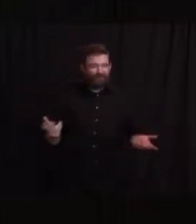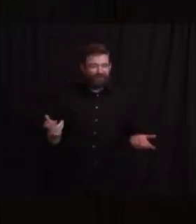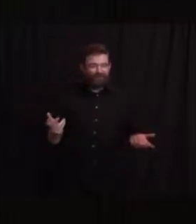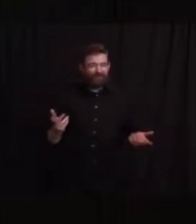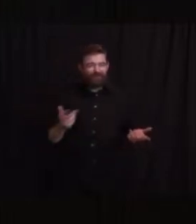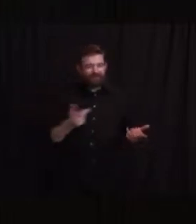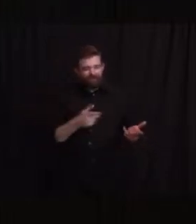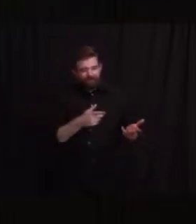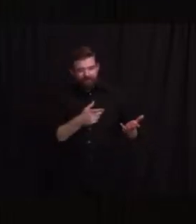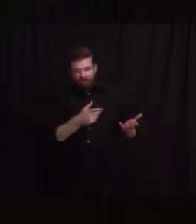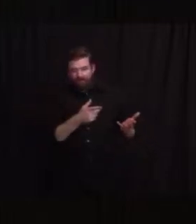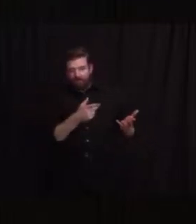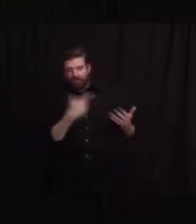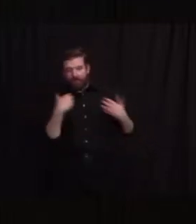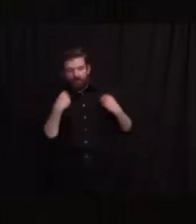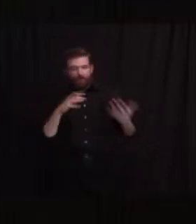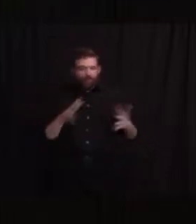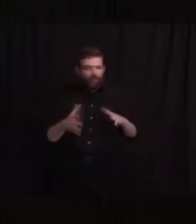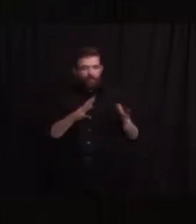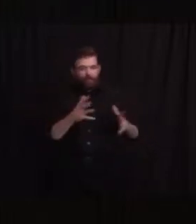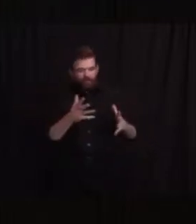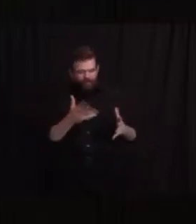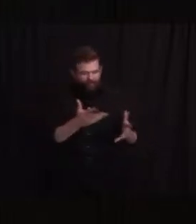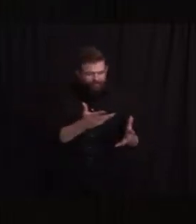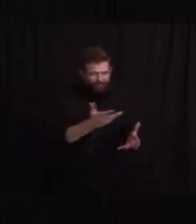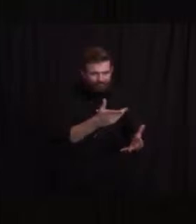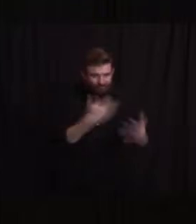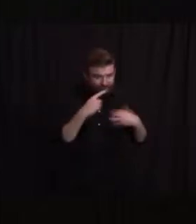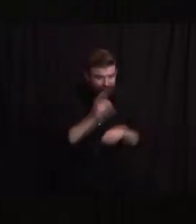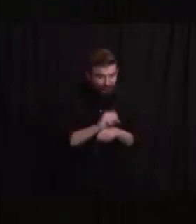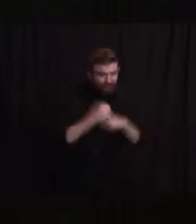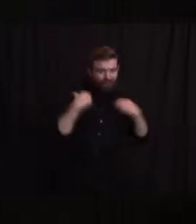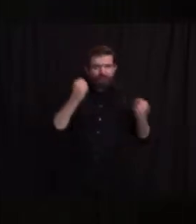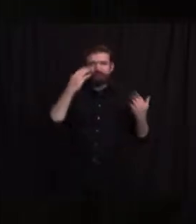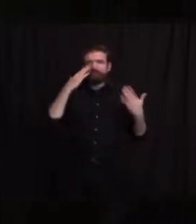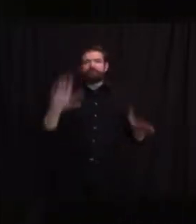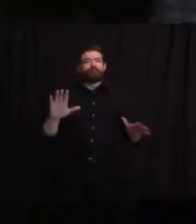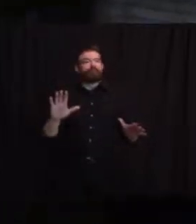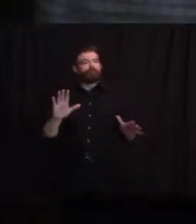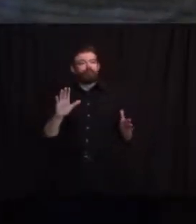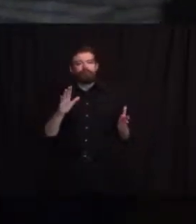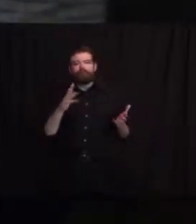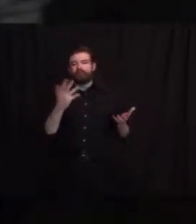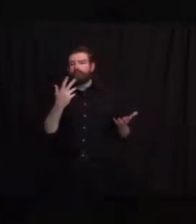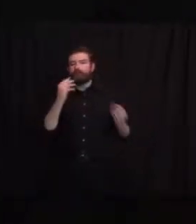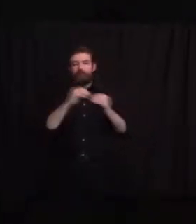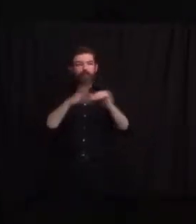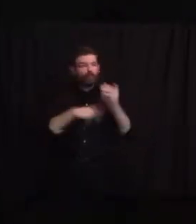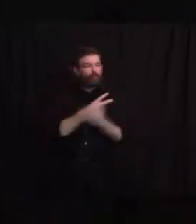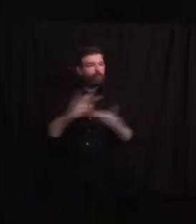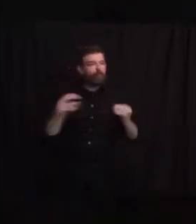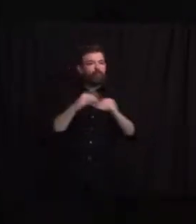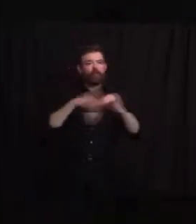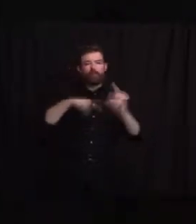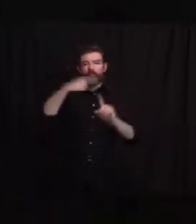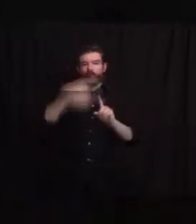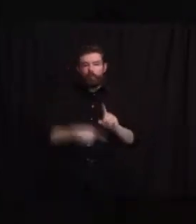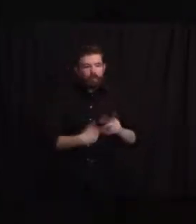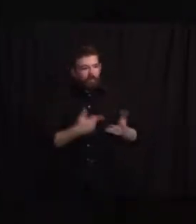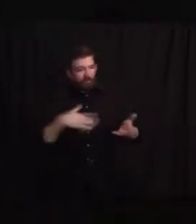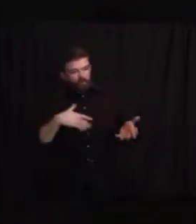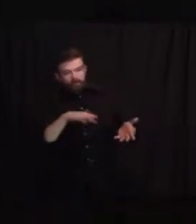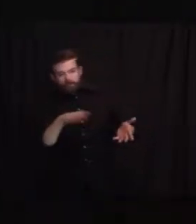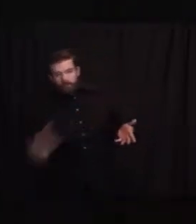And what a lot of people just do is they basically say, well, if it's been more than 2 weeks or a month and you're not dead, you're probably recovered. And we haven't done